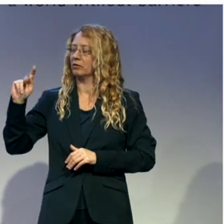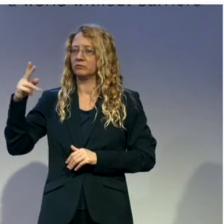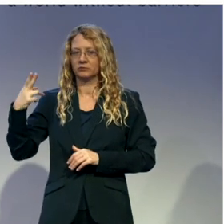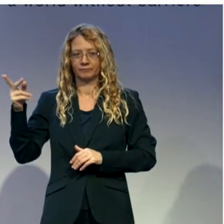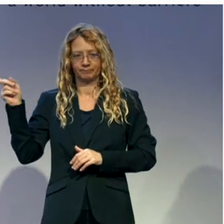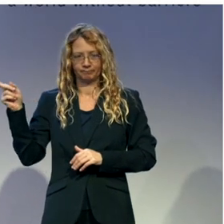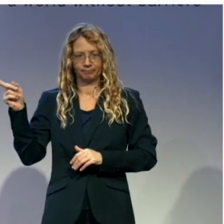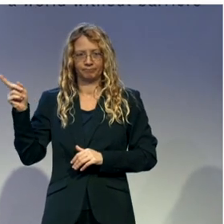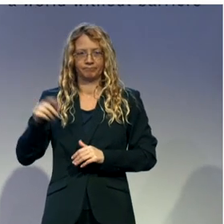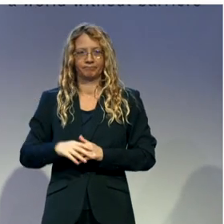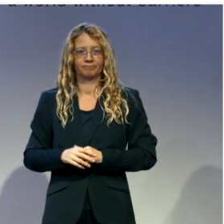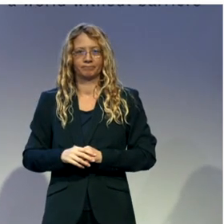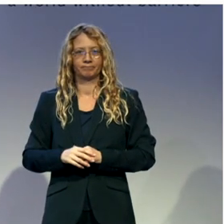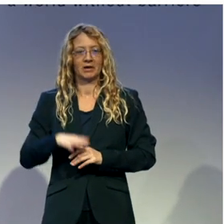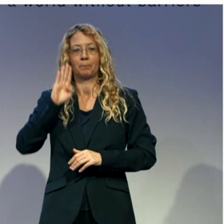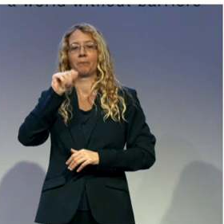Good afternoon, everyone.